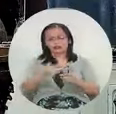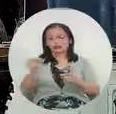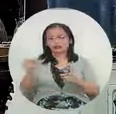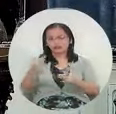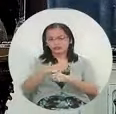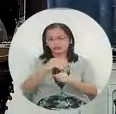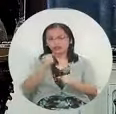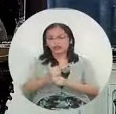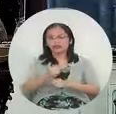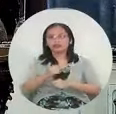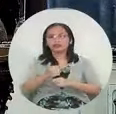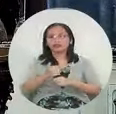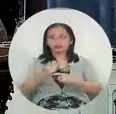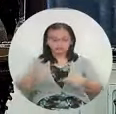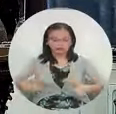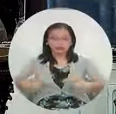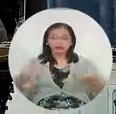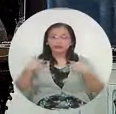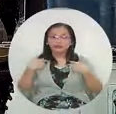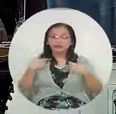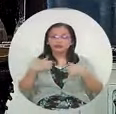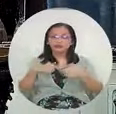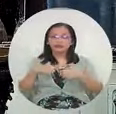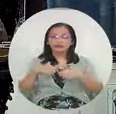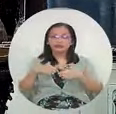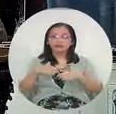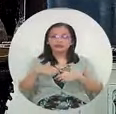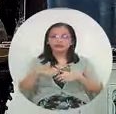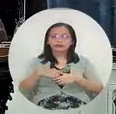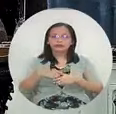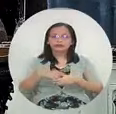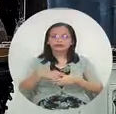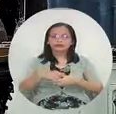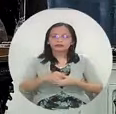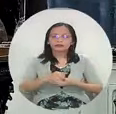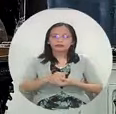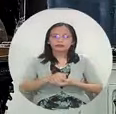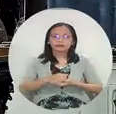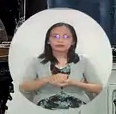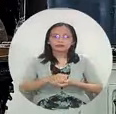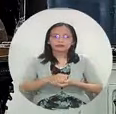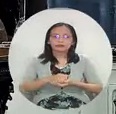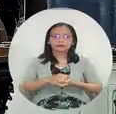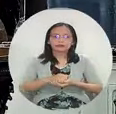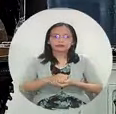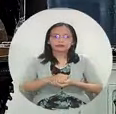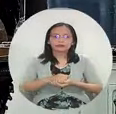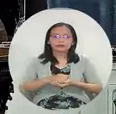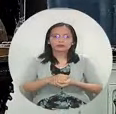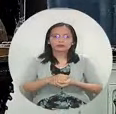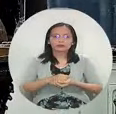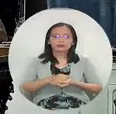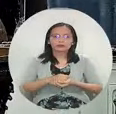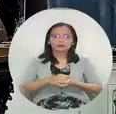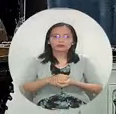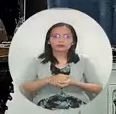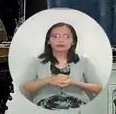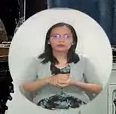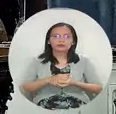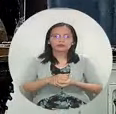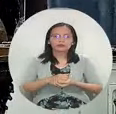Usahay ka nang mag-ingo nga, kung pastor ka nang gwapo mga good, dili na iyan sa kabuton sa Ginoo. Imo na ng